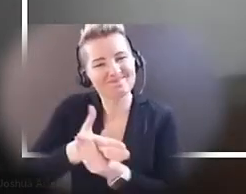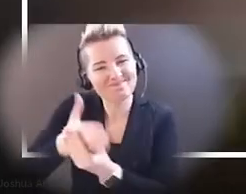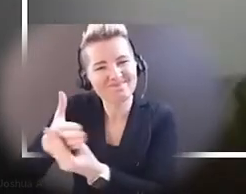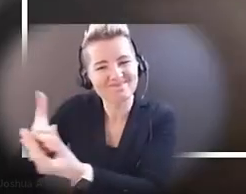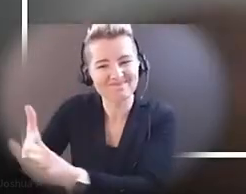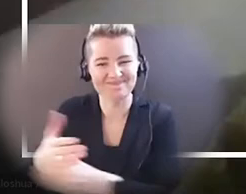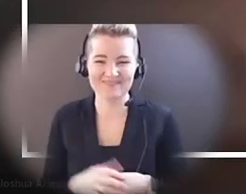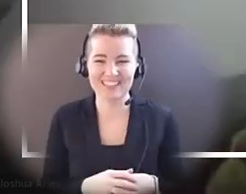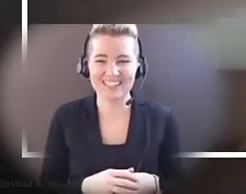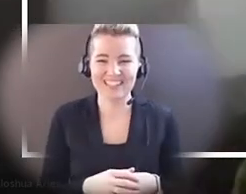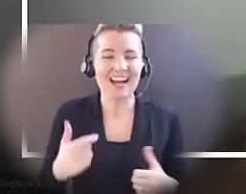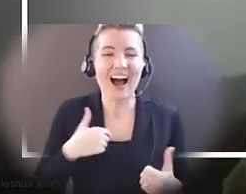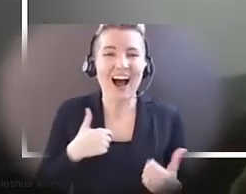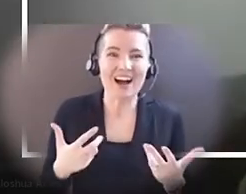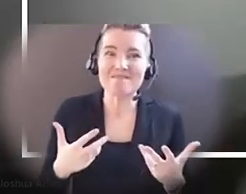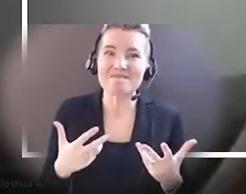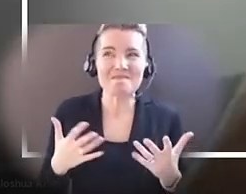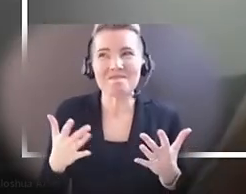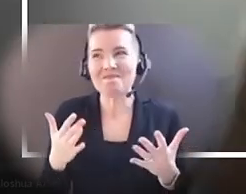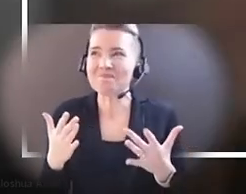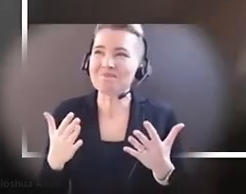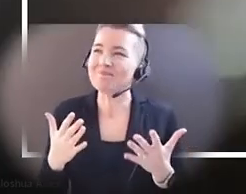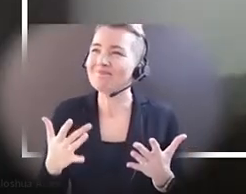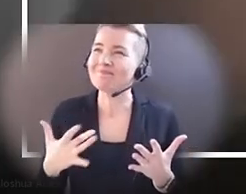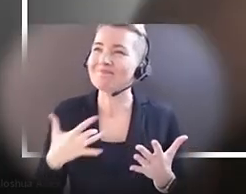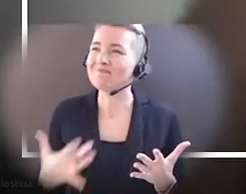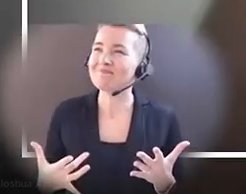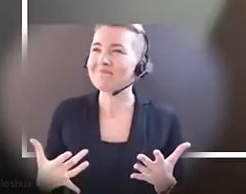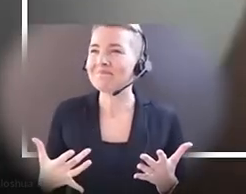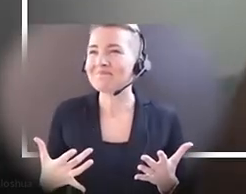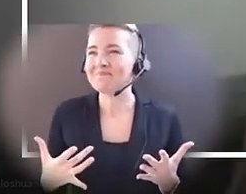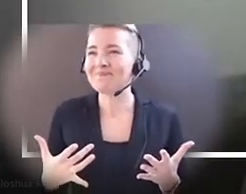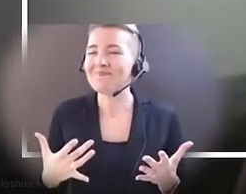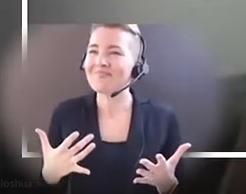to be very, very